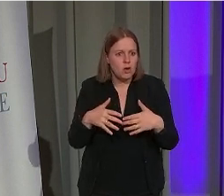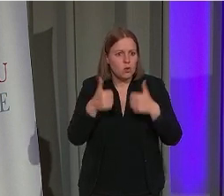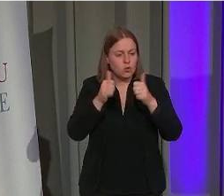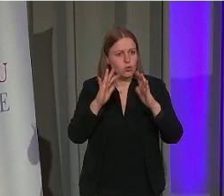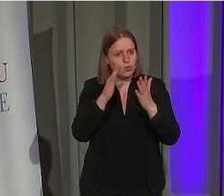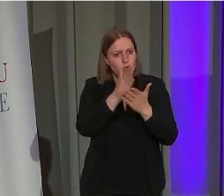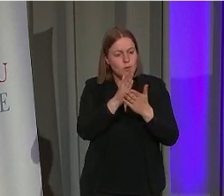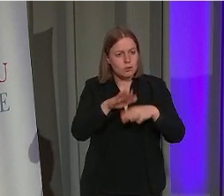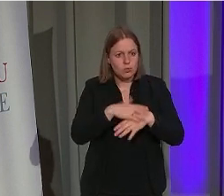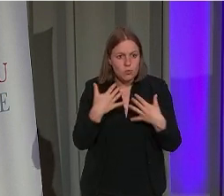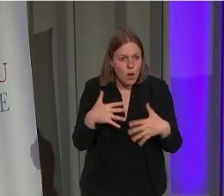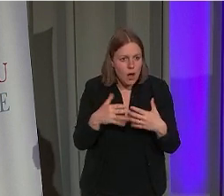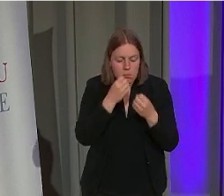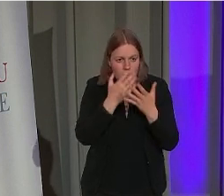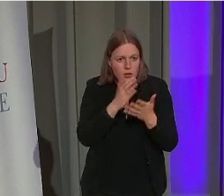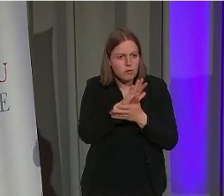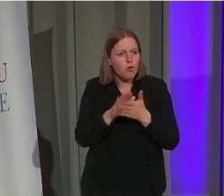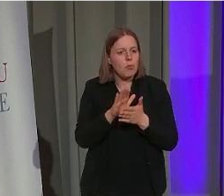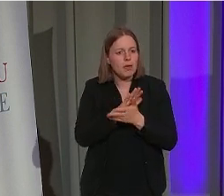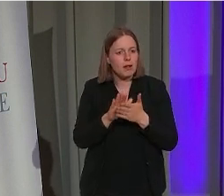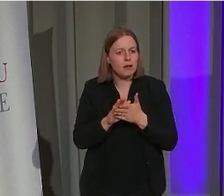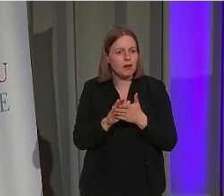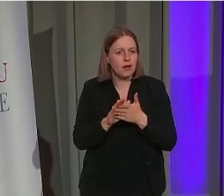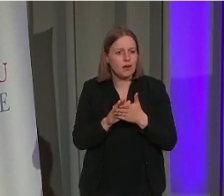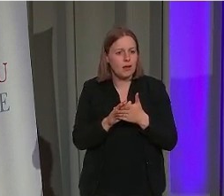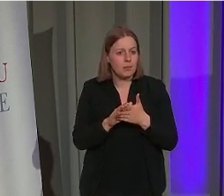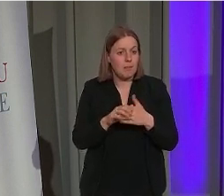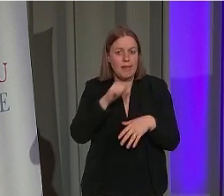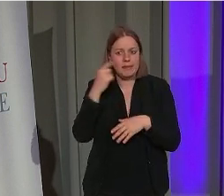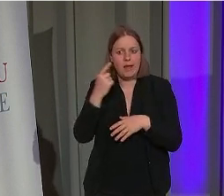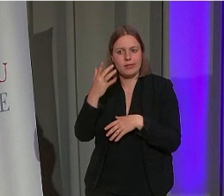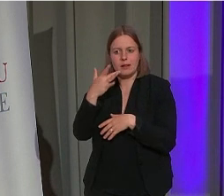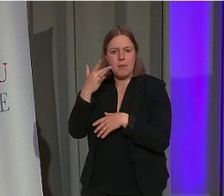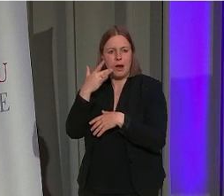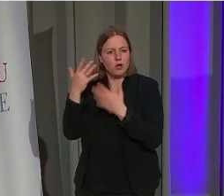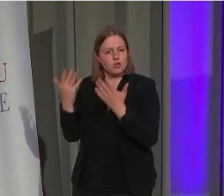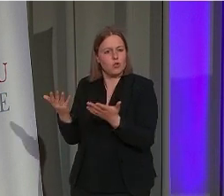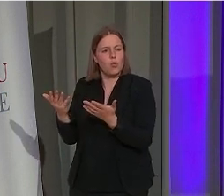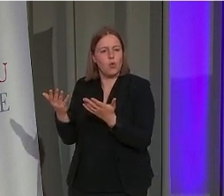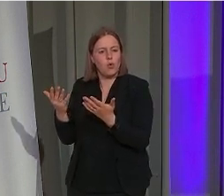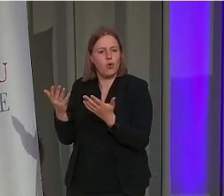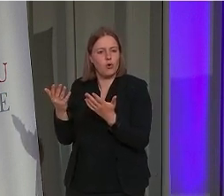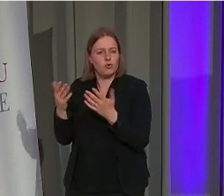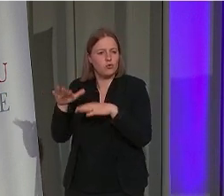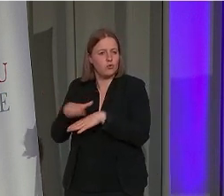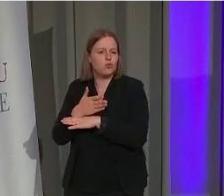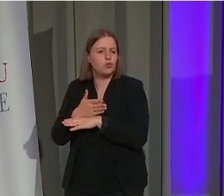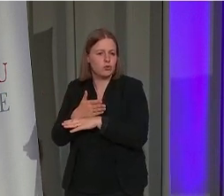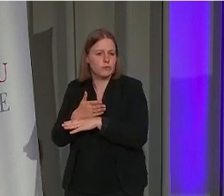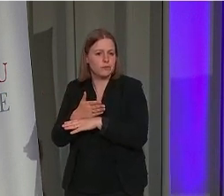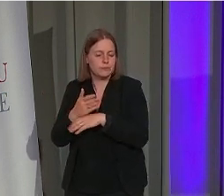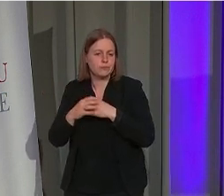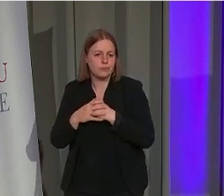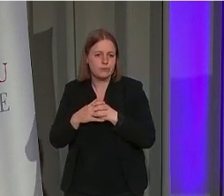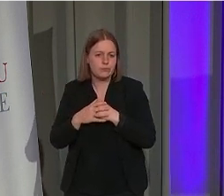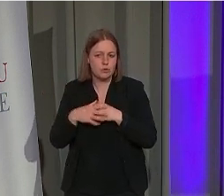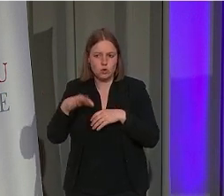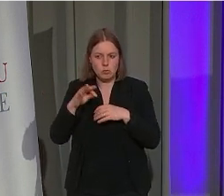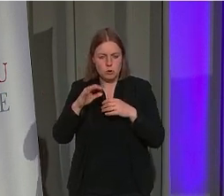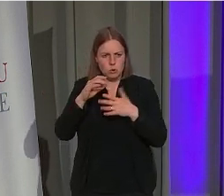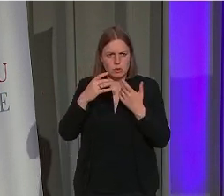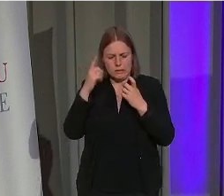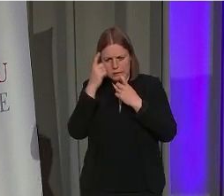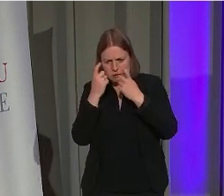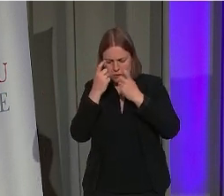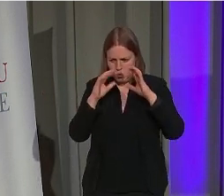well, we heard it just a minute ago. It's not always that easy to bring that story